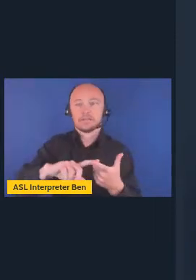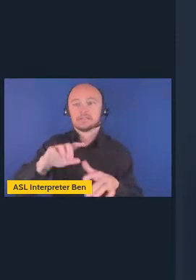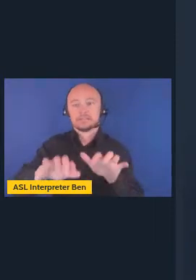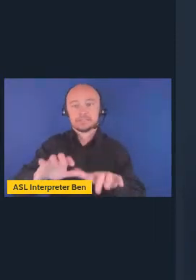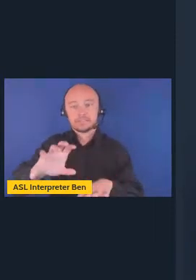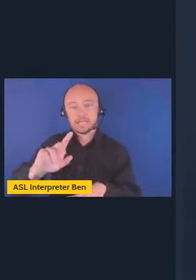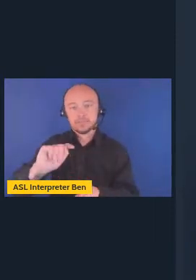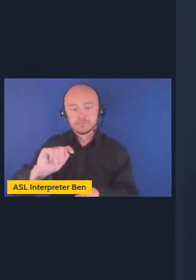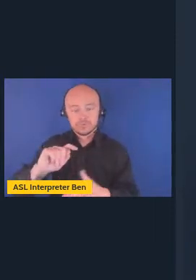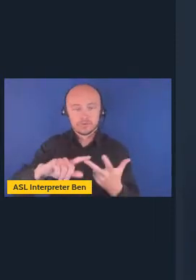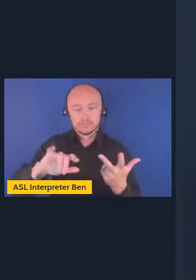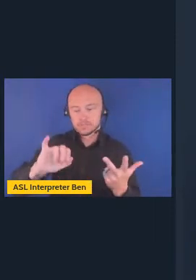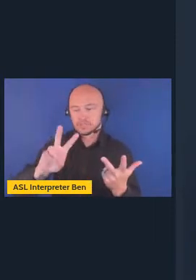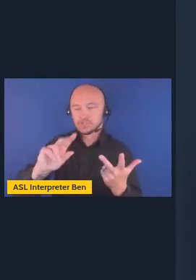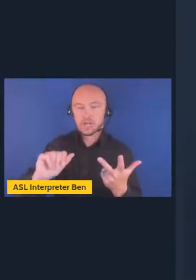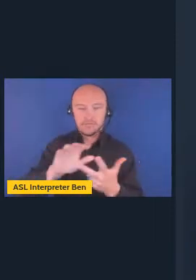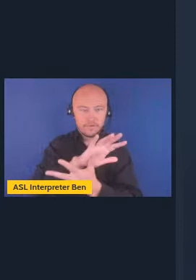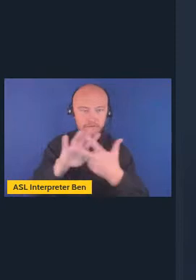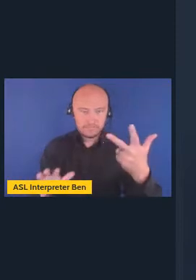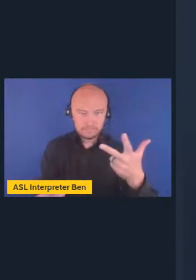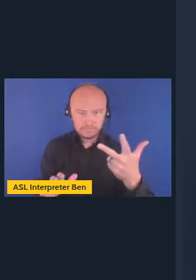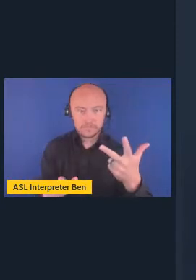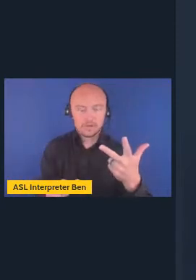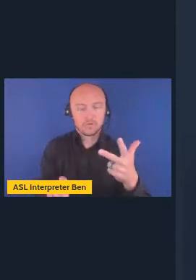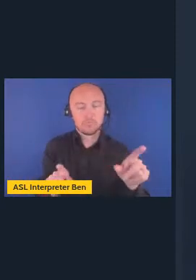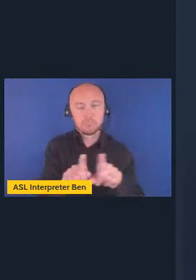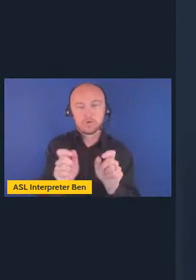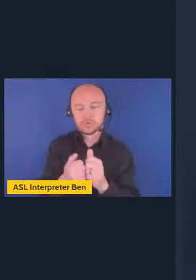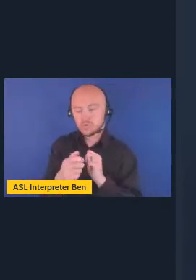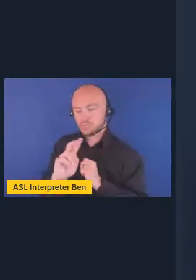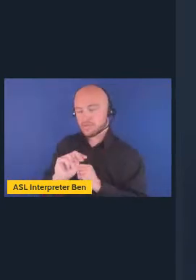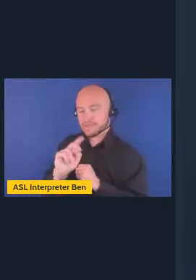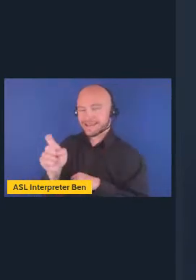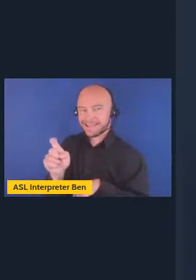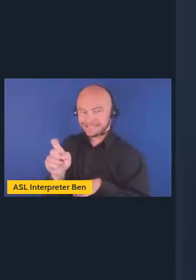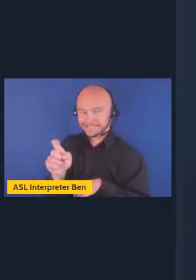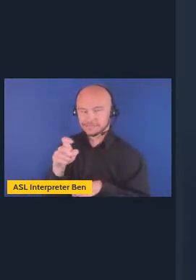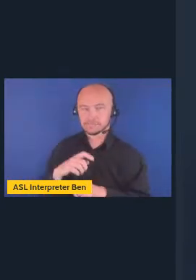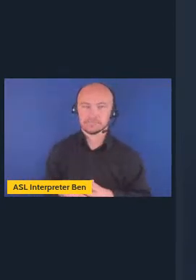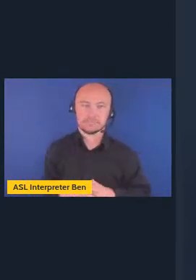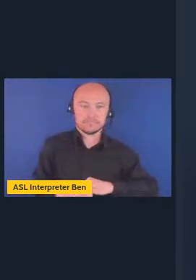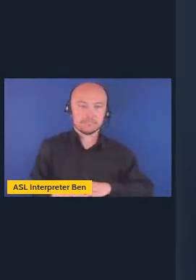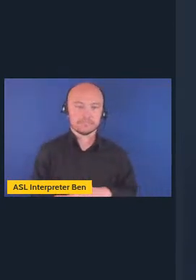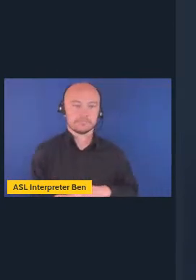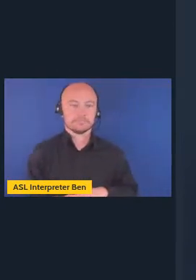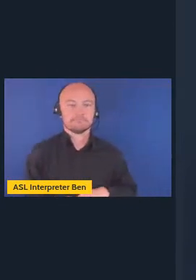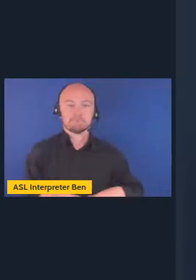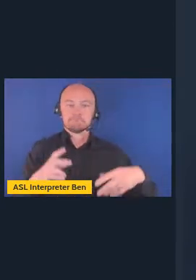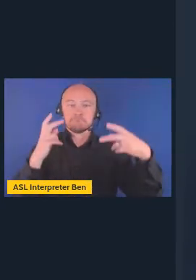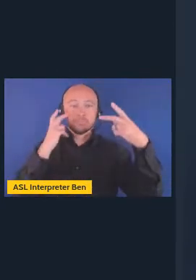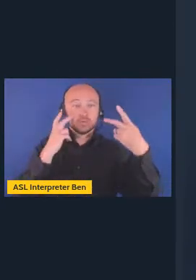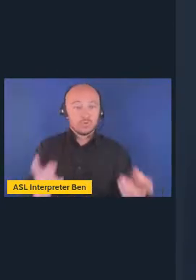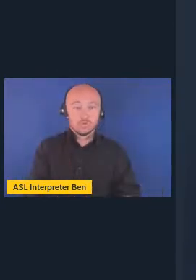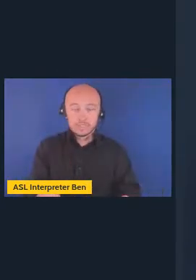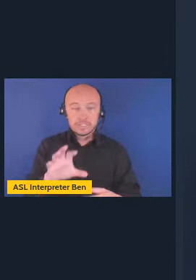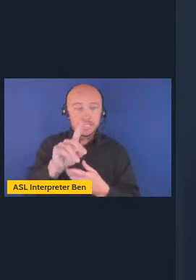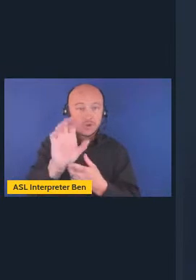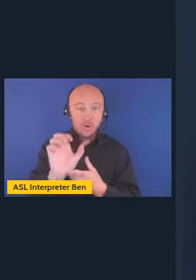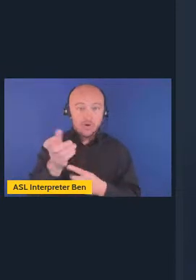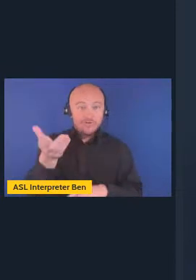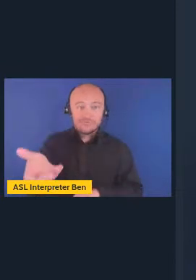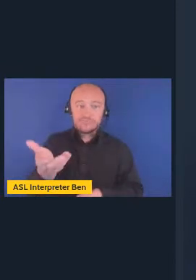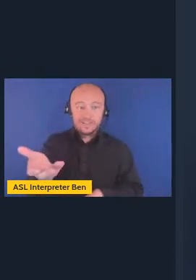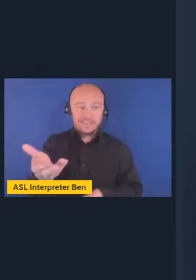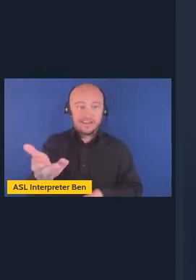if you're interested, the implementation is using NX. On the slide here, you can see the command and code you would need to get started with a